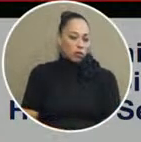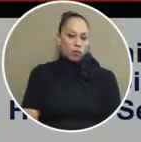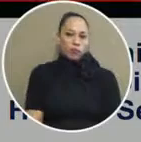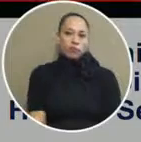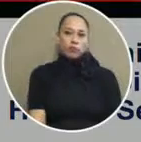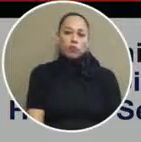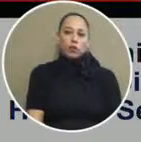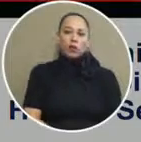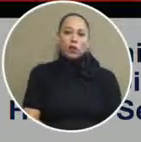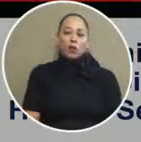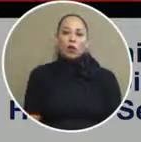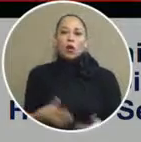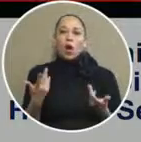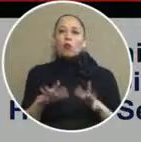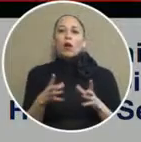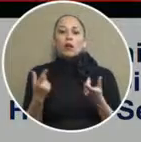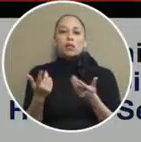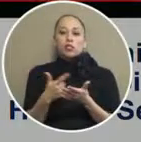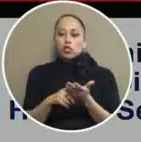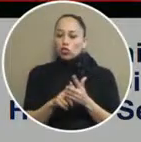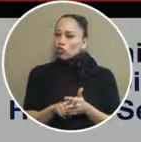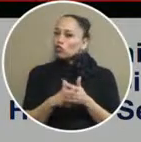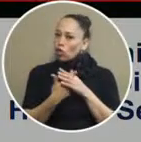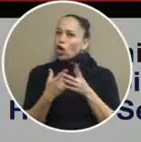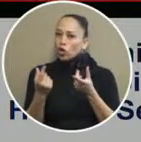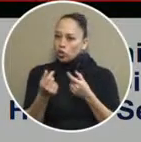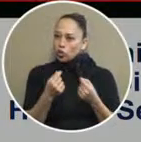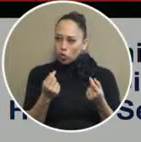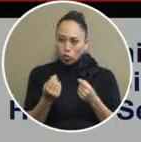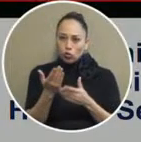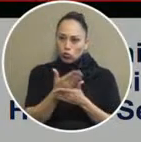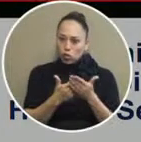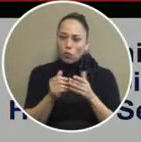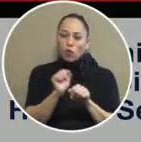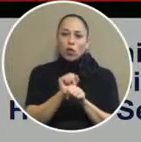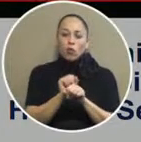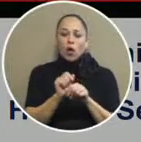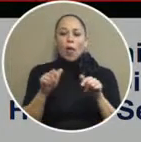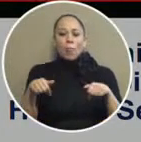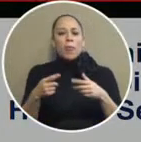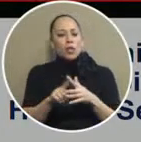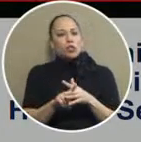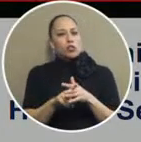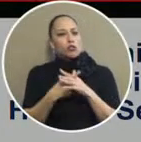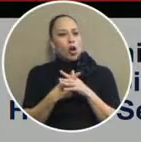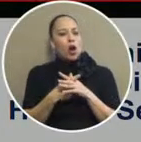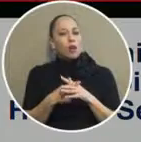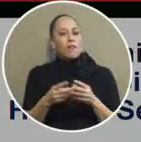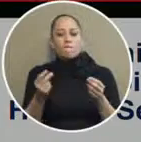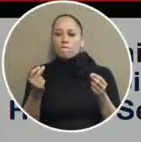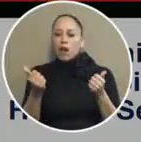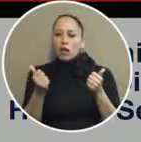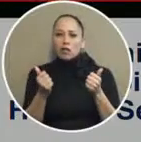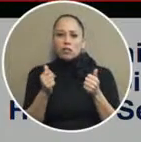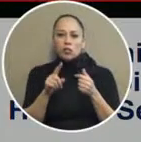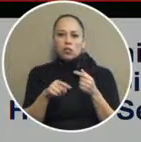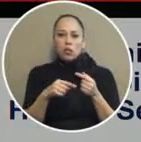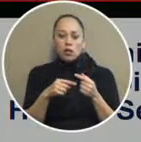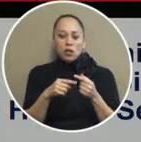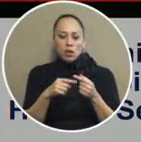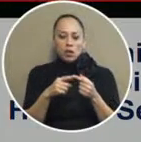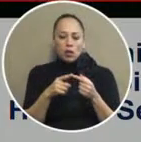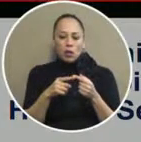We've already started to do quite a bit. This work began immediately